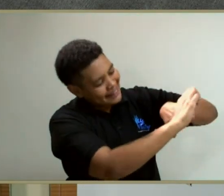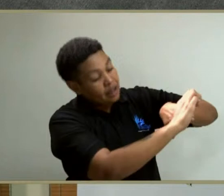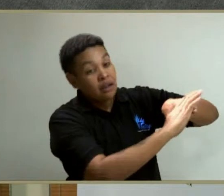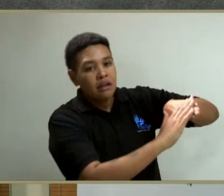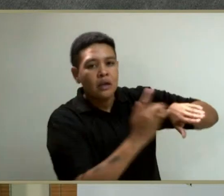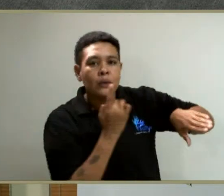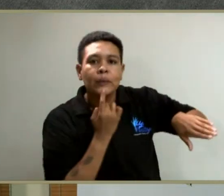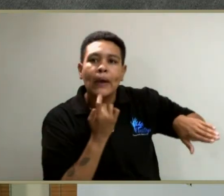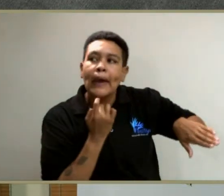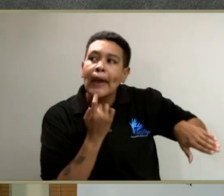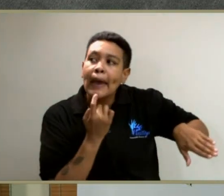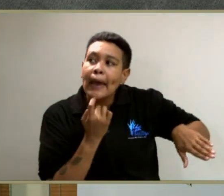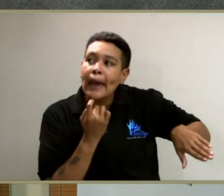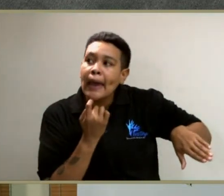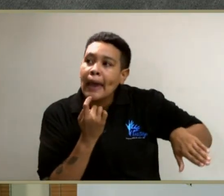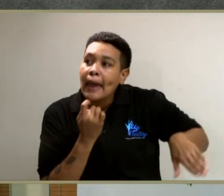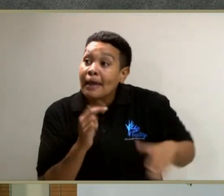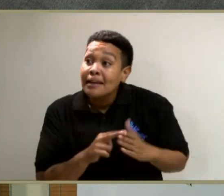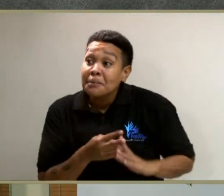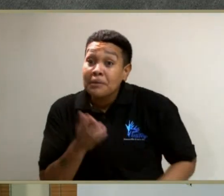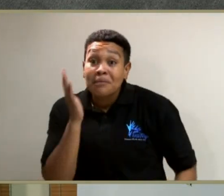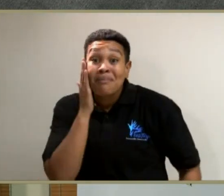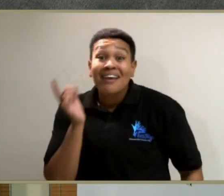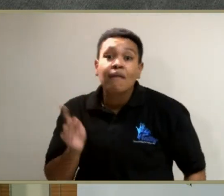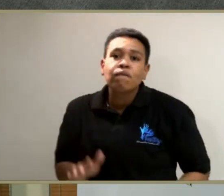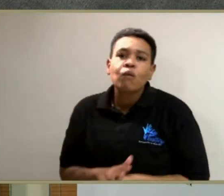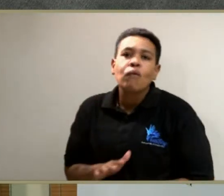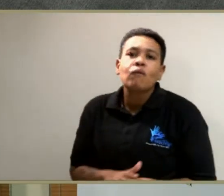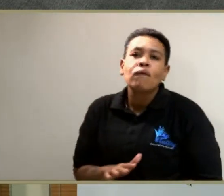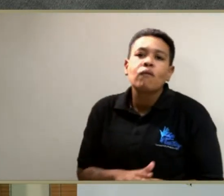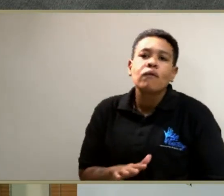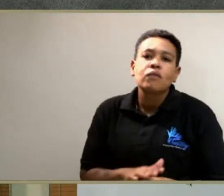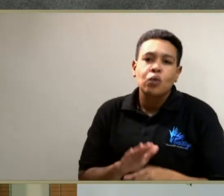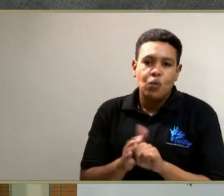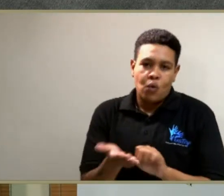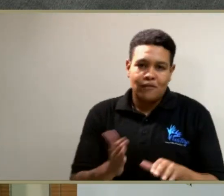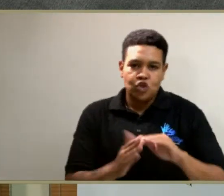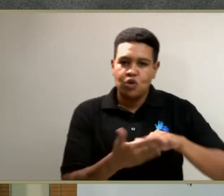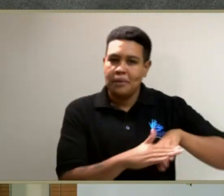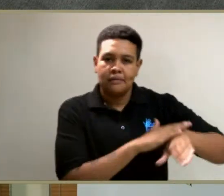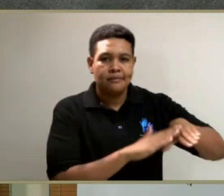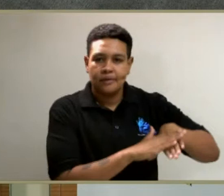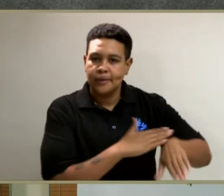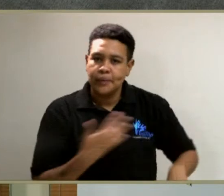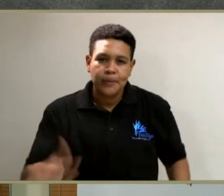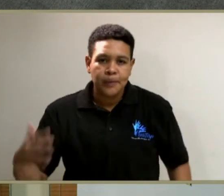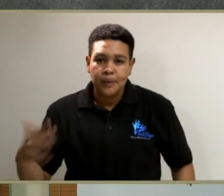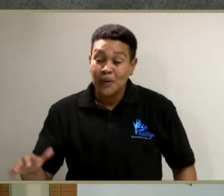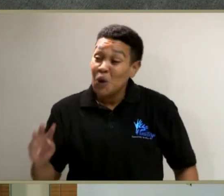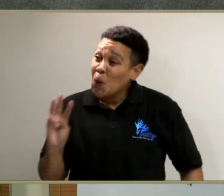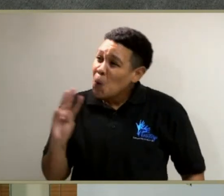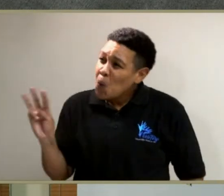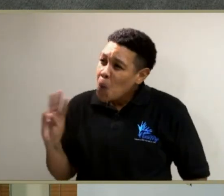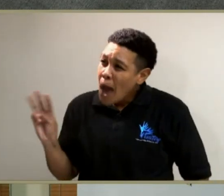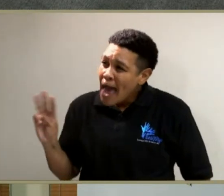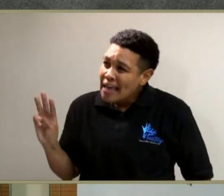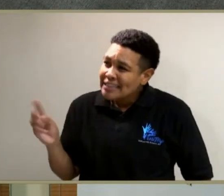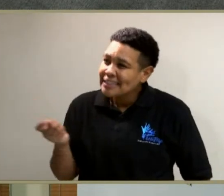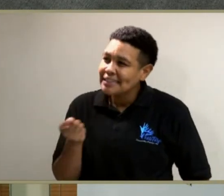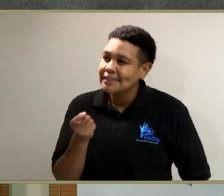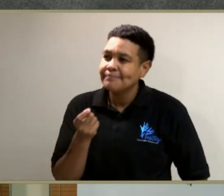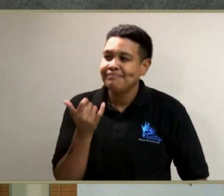of isolation beds for COVID. And in the western region, we are in the amber alert